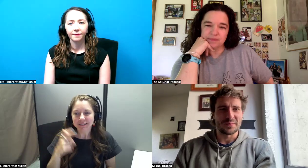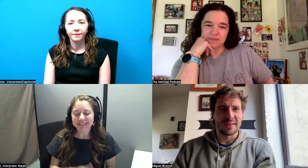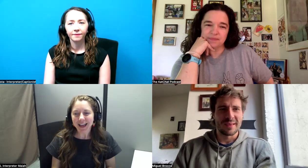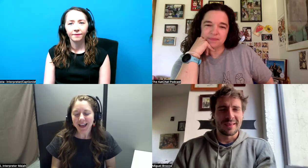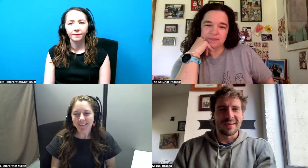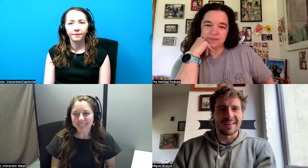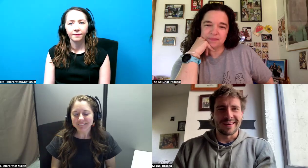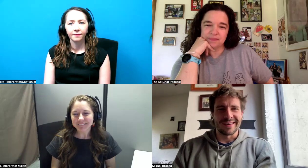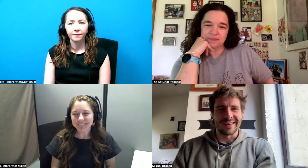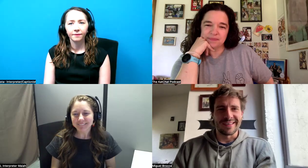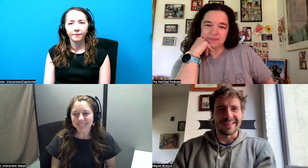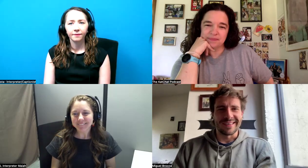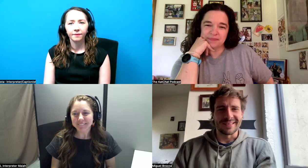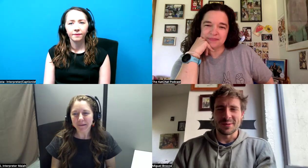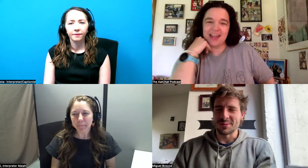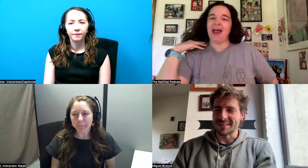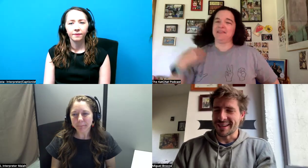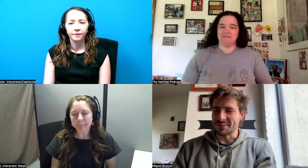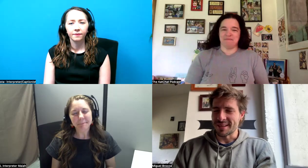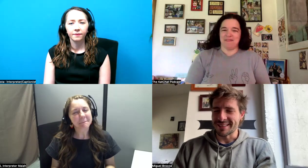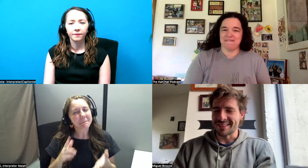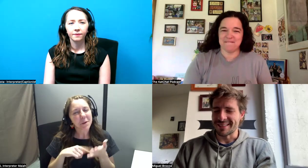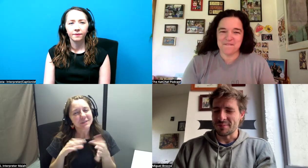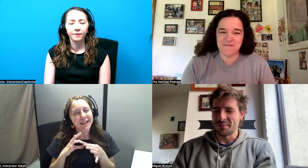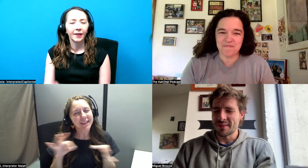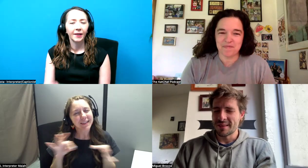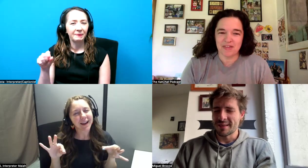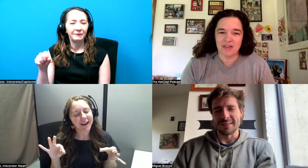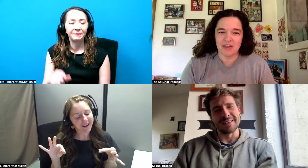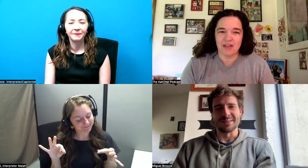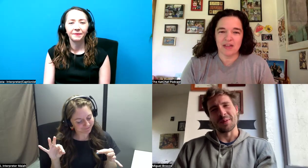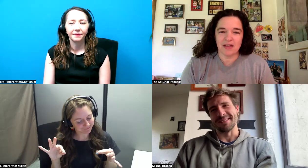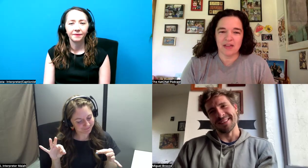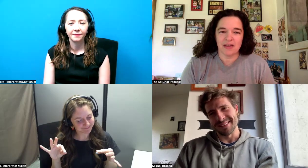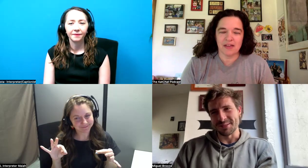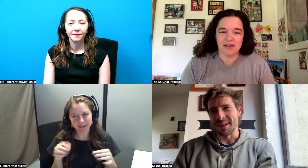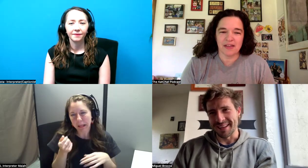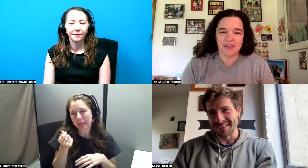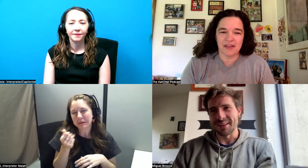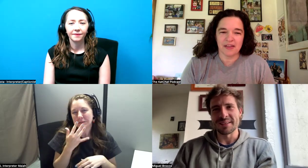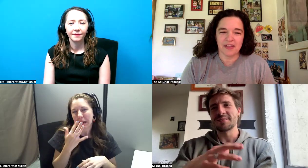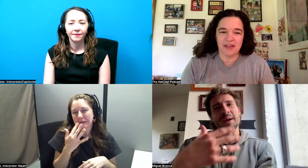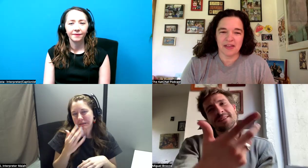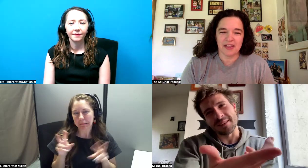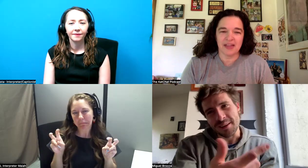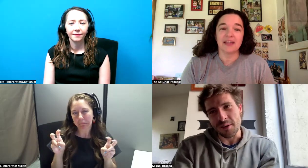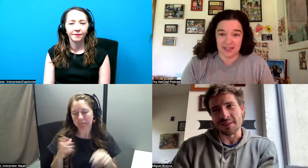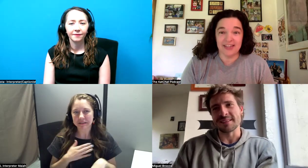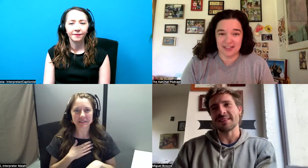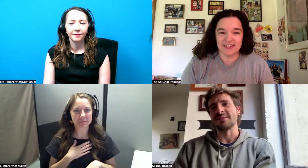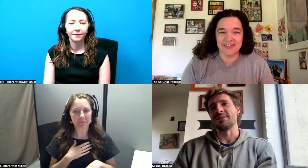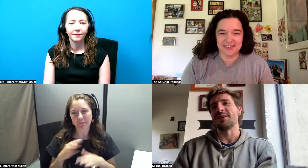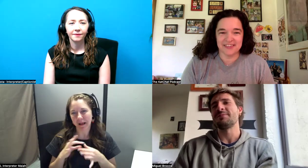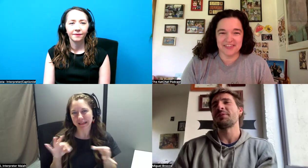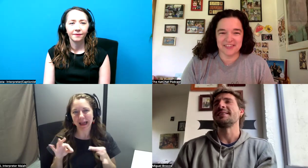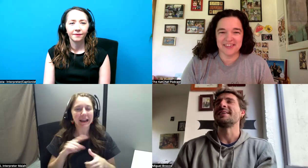Um, uh, what was Yeah, the line? It was like, and a little spicy. That was my line. You know, a little spicy, and then I go and then